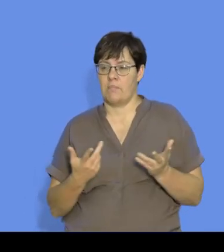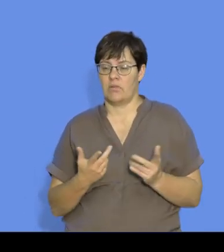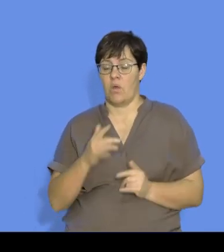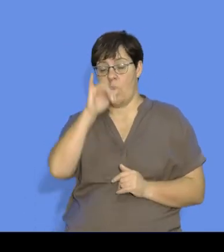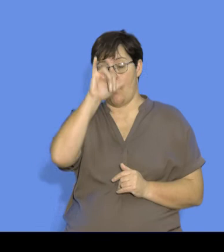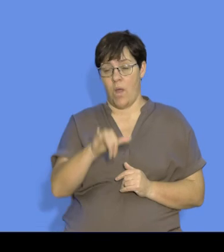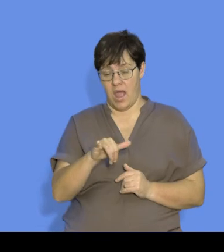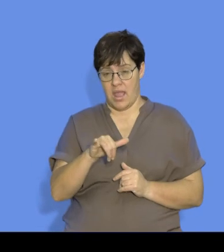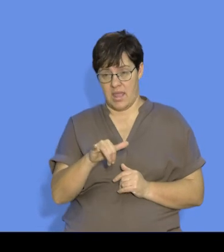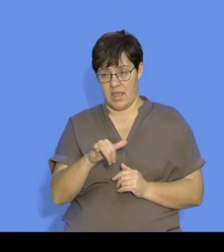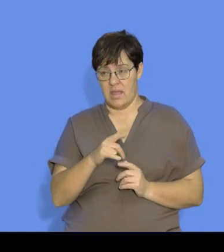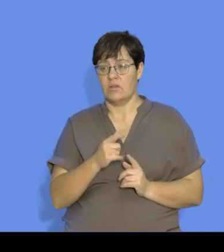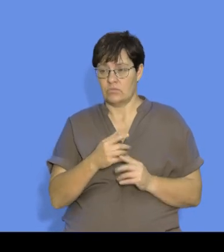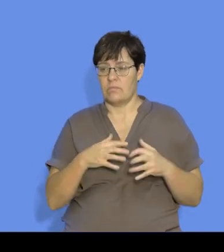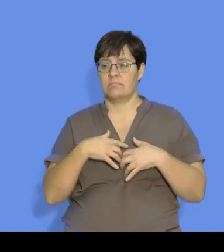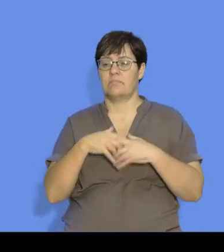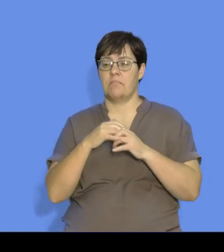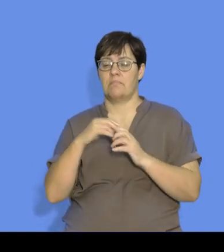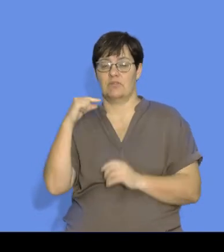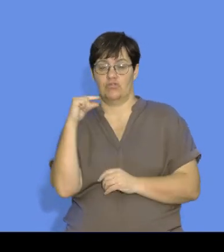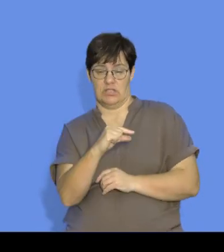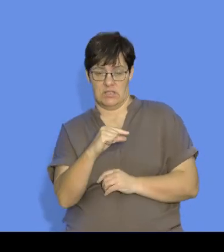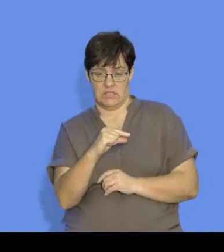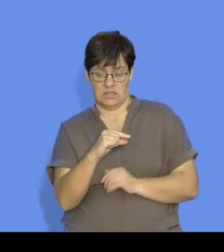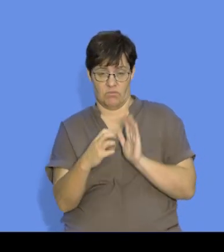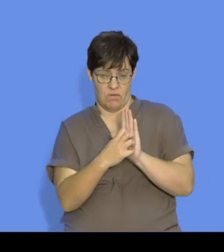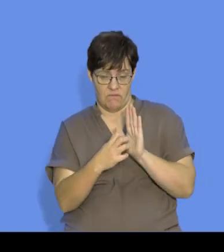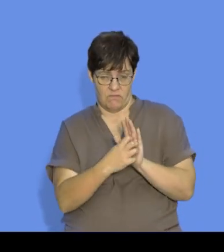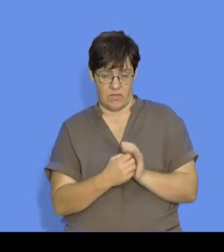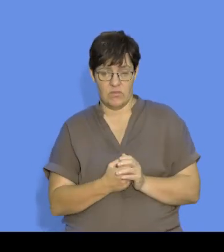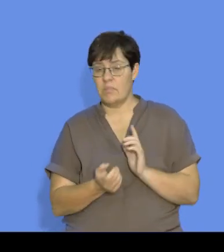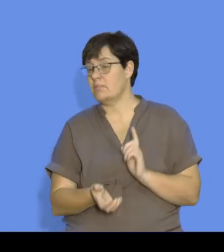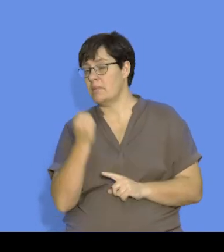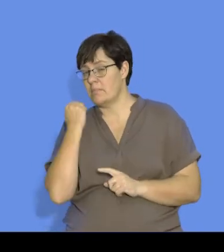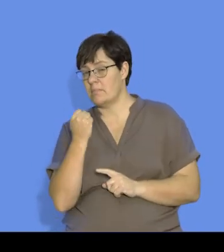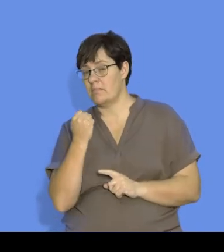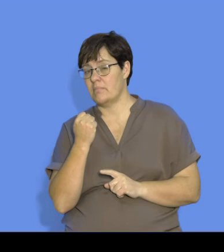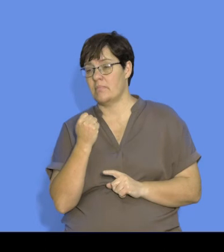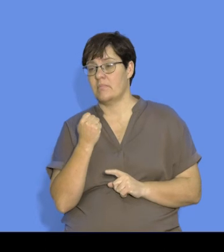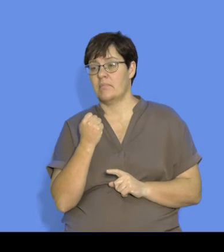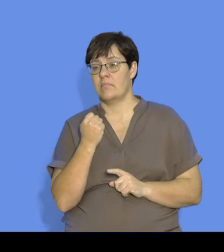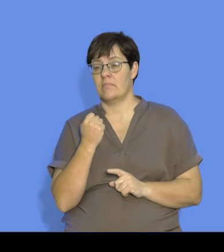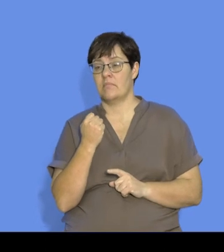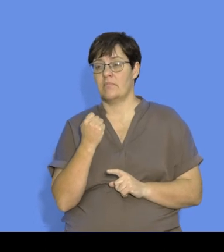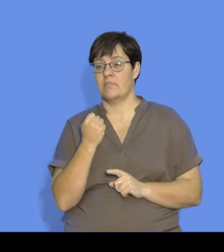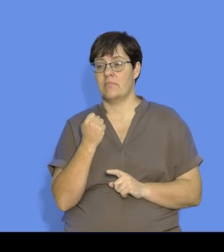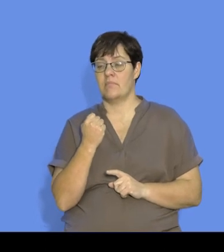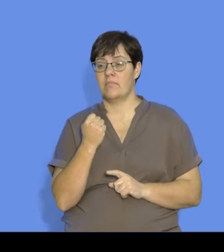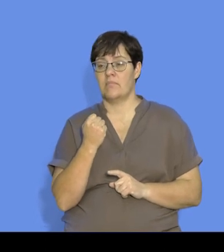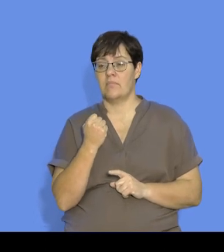about the y-axis to form the graph of g, you need to determine the graph of